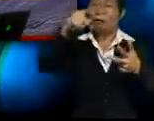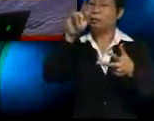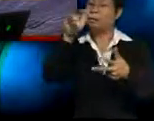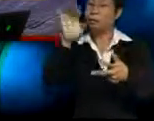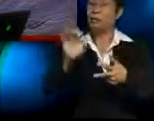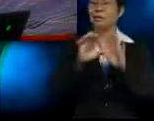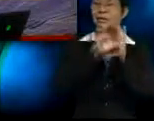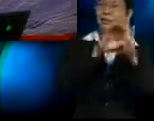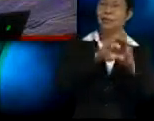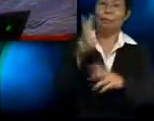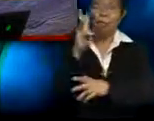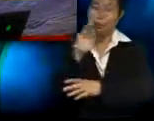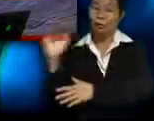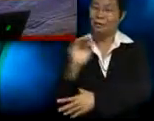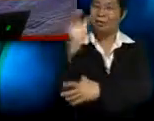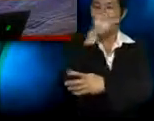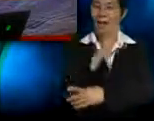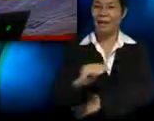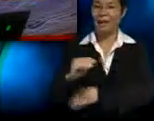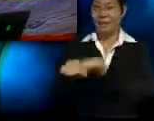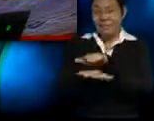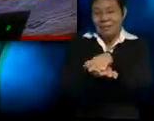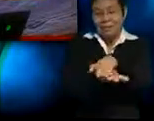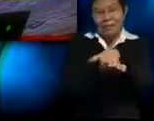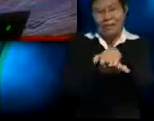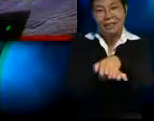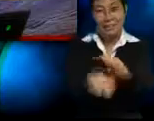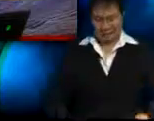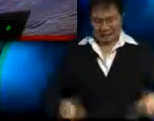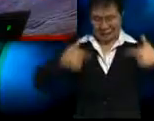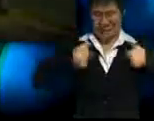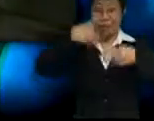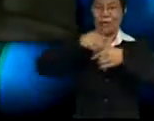as the water snake and turtle, that live in water.